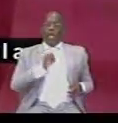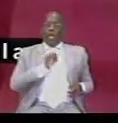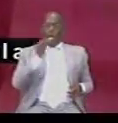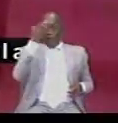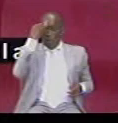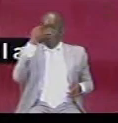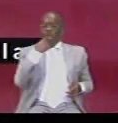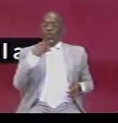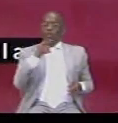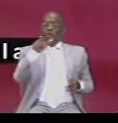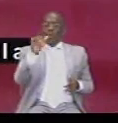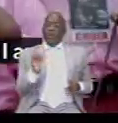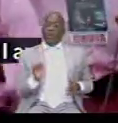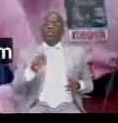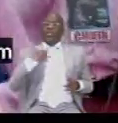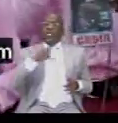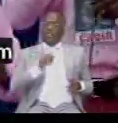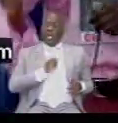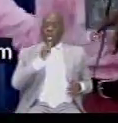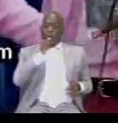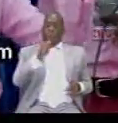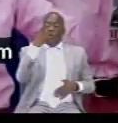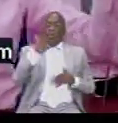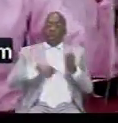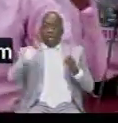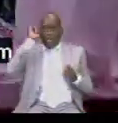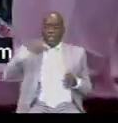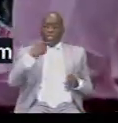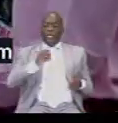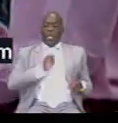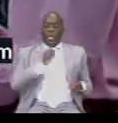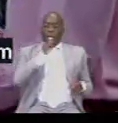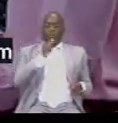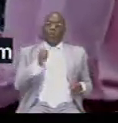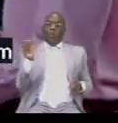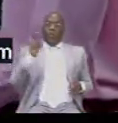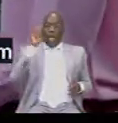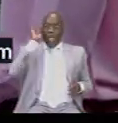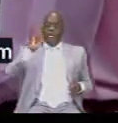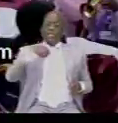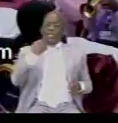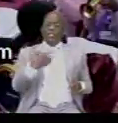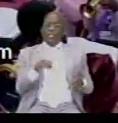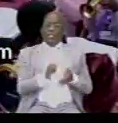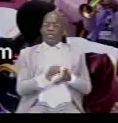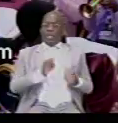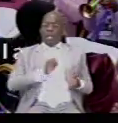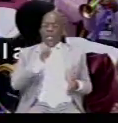I know who God says I am, what he says I am, where he says I'm at. I know who